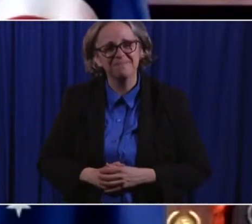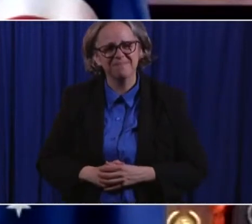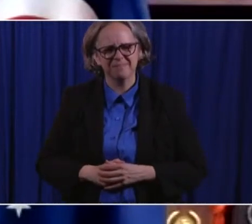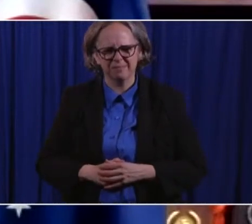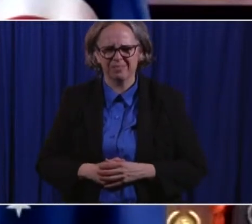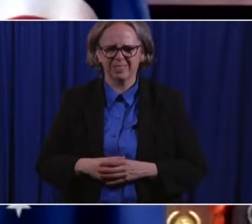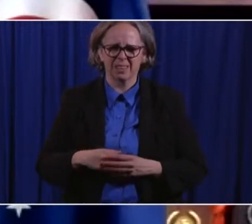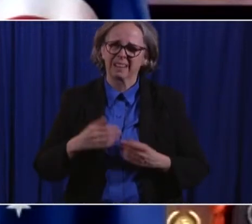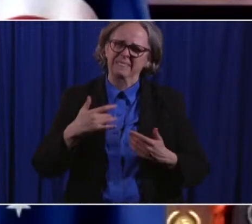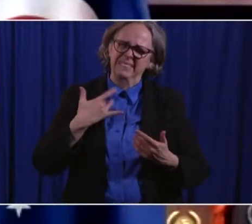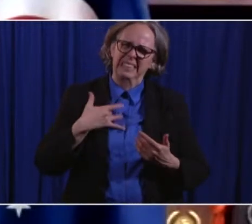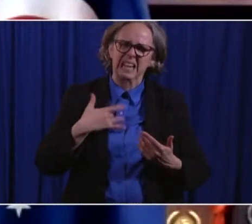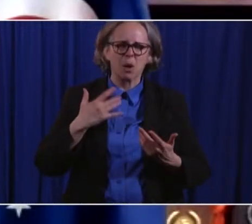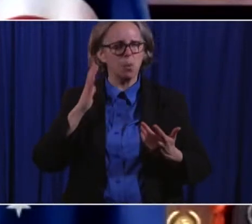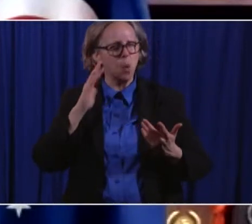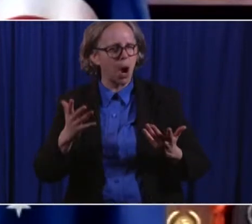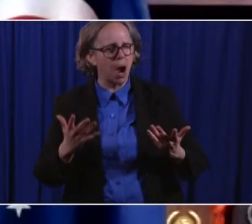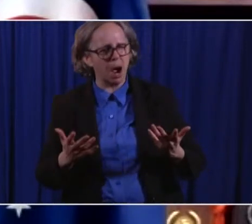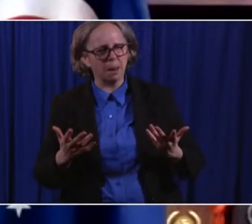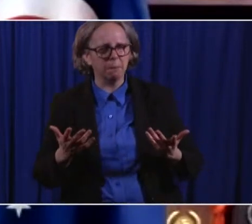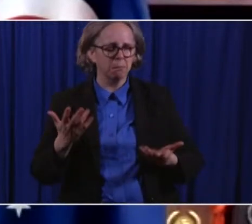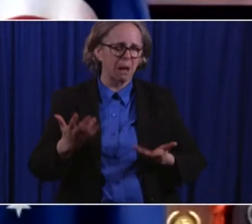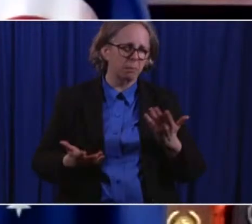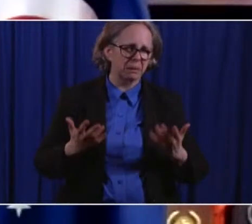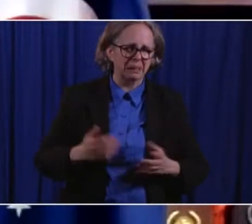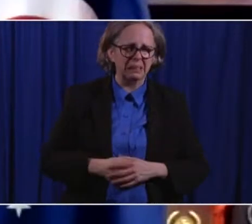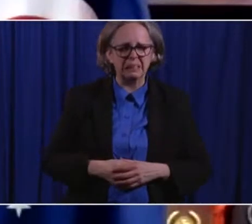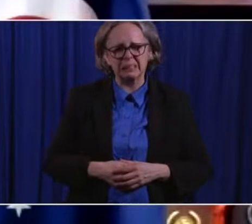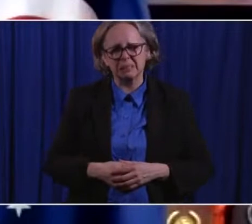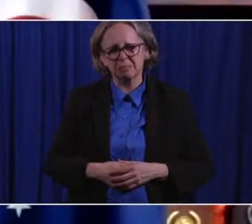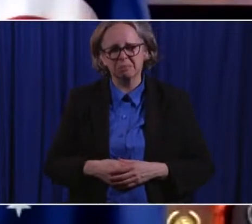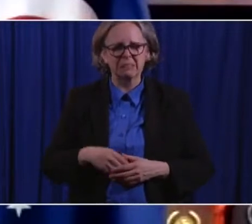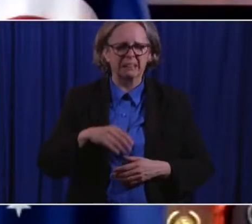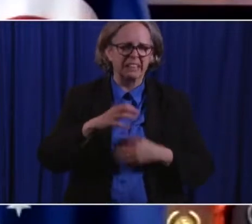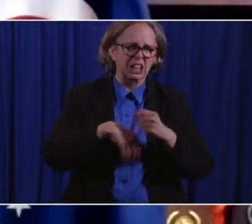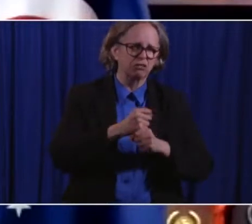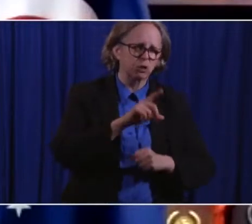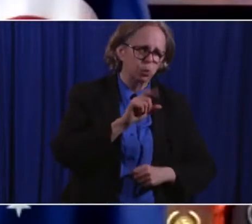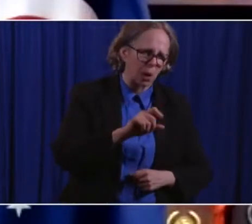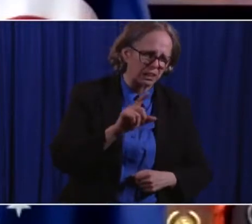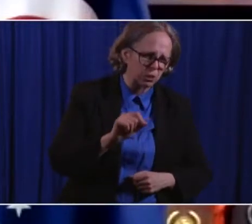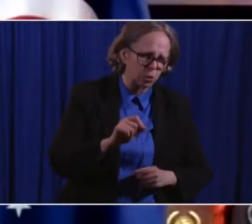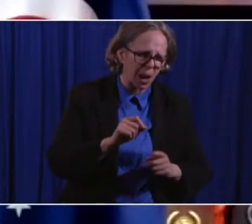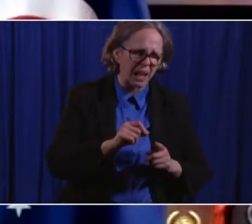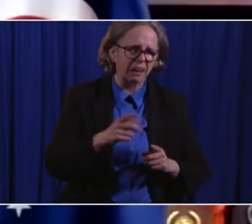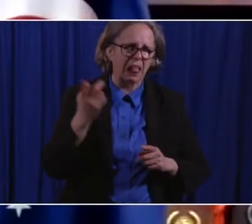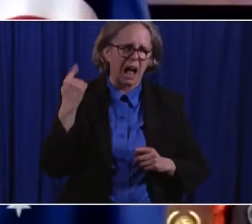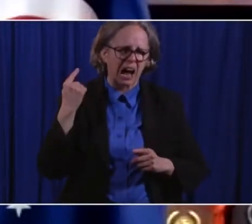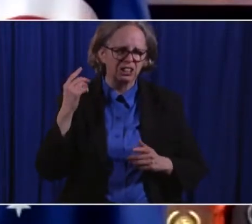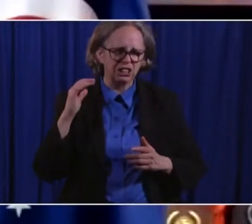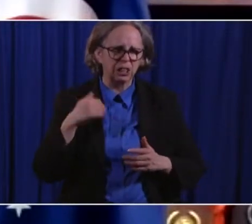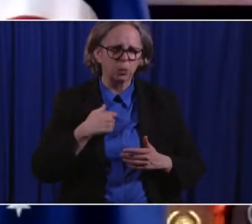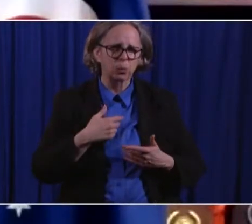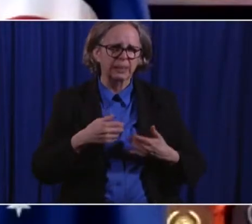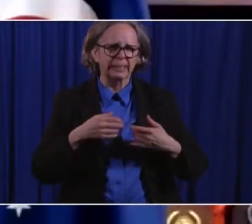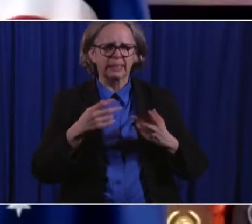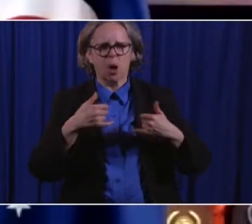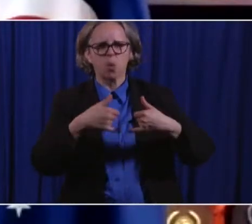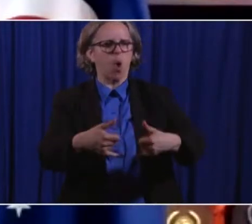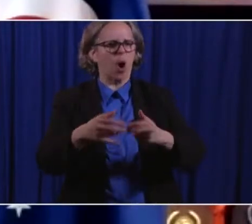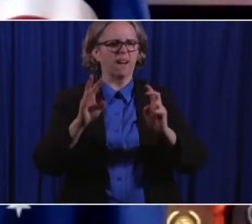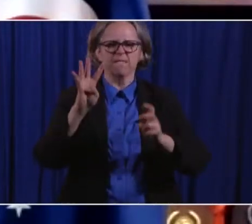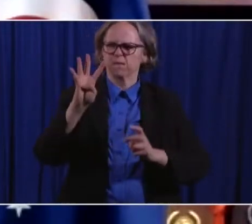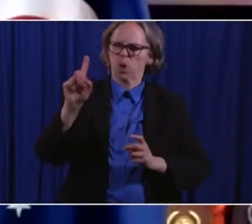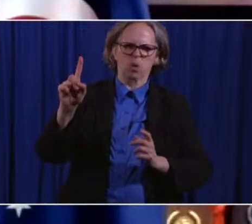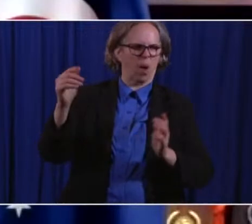the 2019-2020 graduations. For the last year, we awarded 41,969 STEM degrees